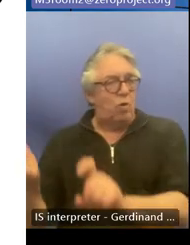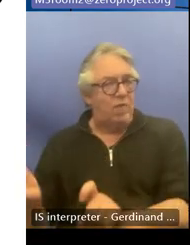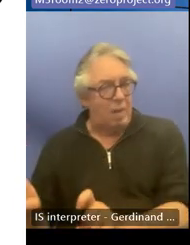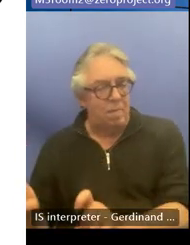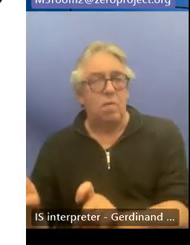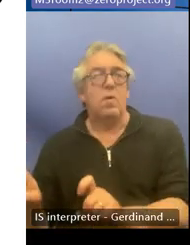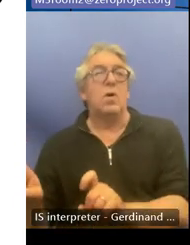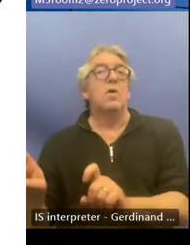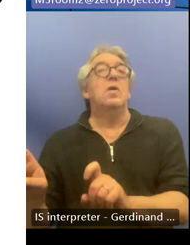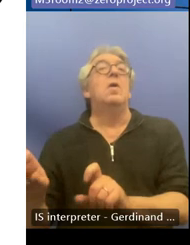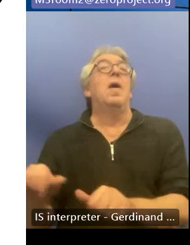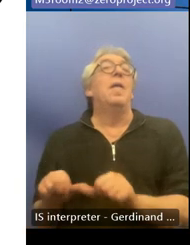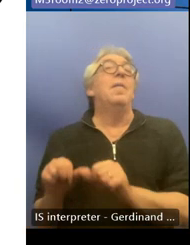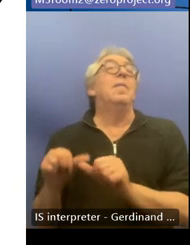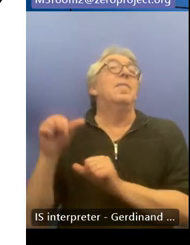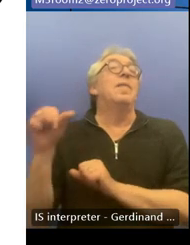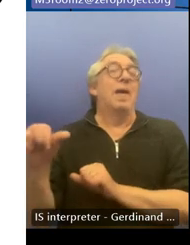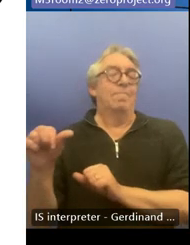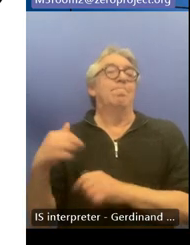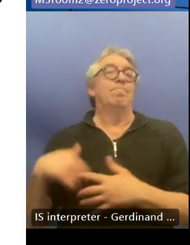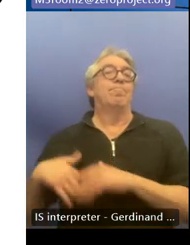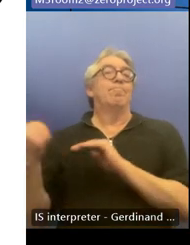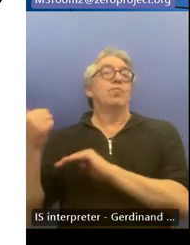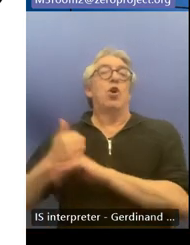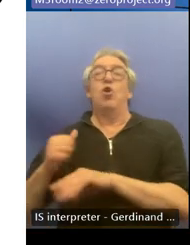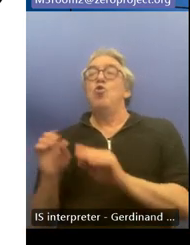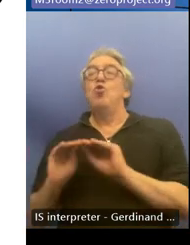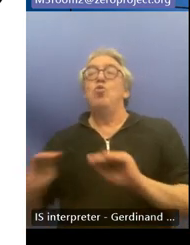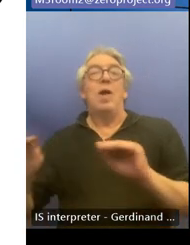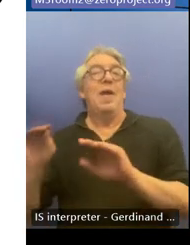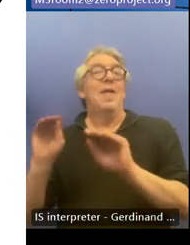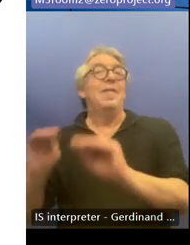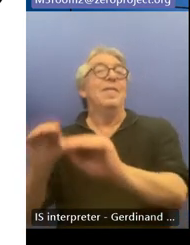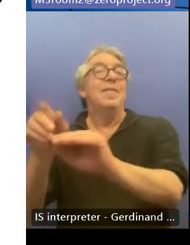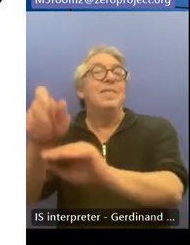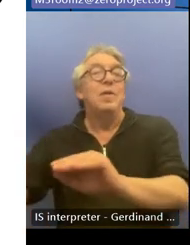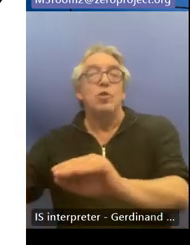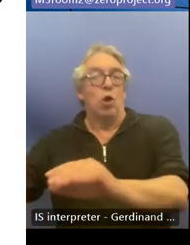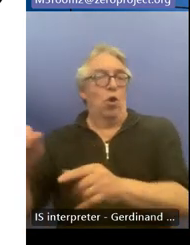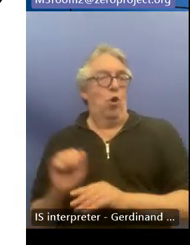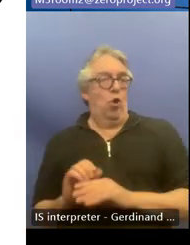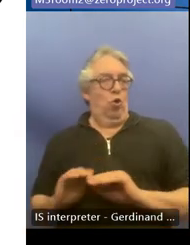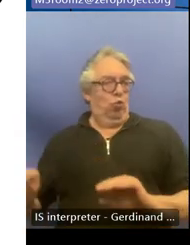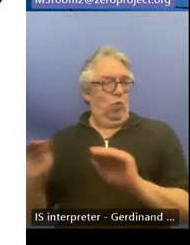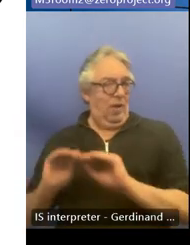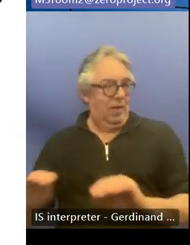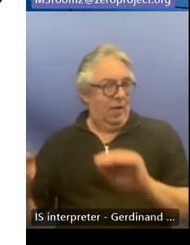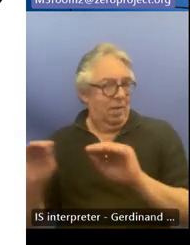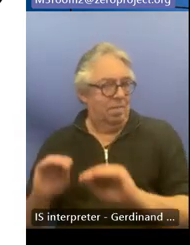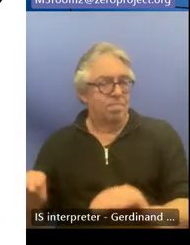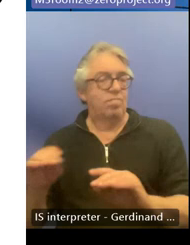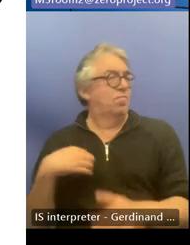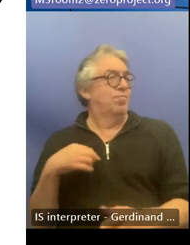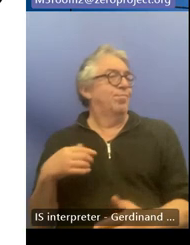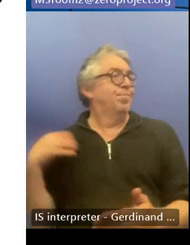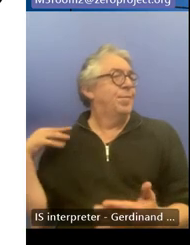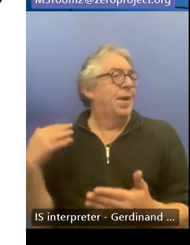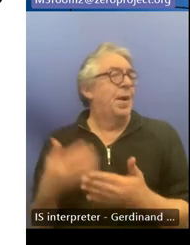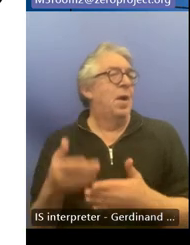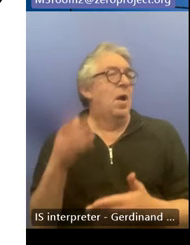training for teachers and the other professions. We have the our material of the our experience in the